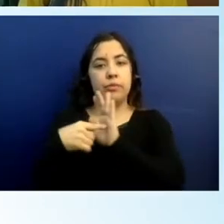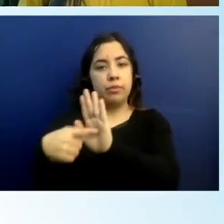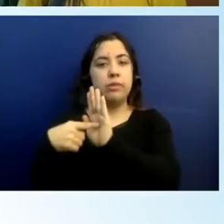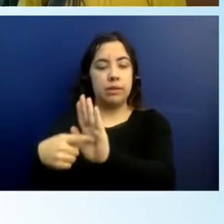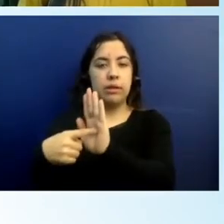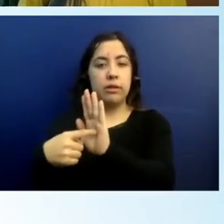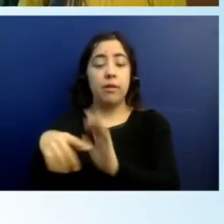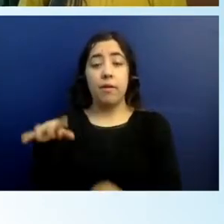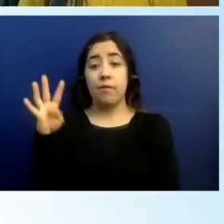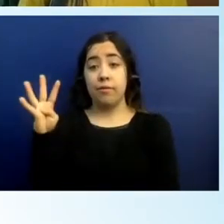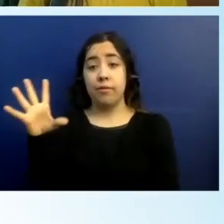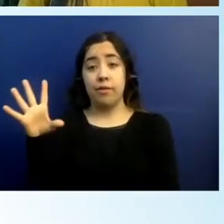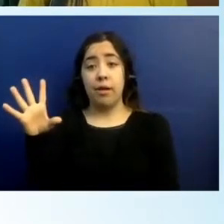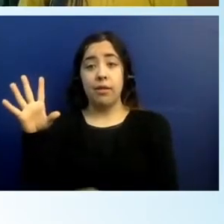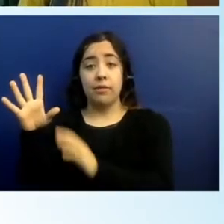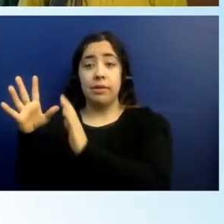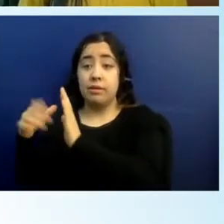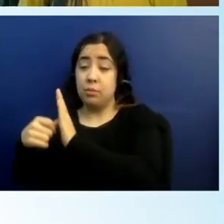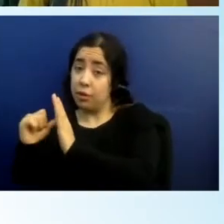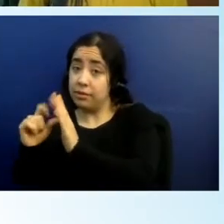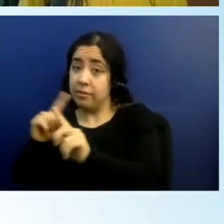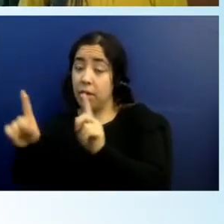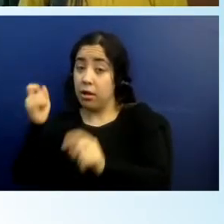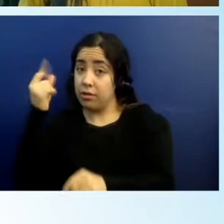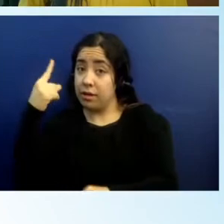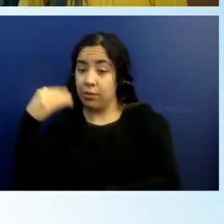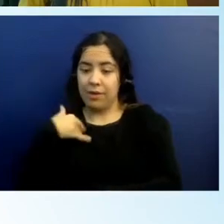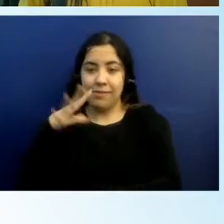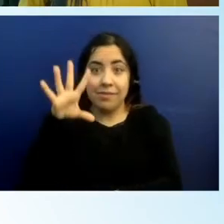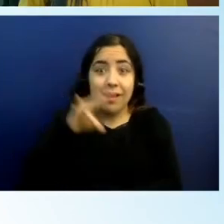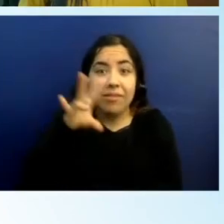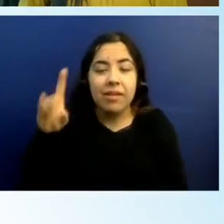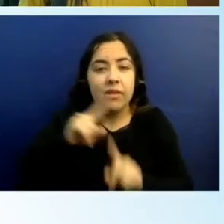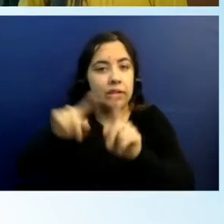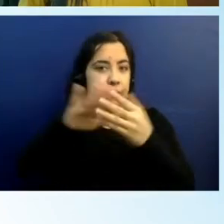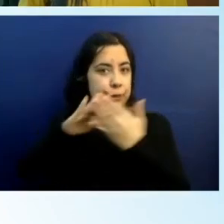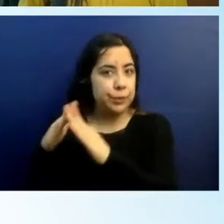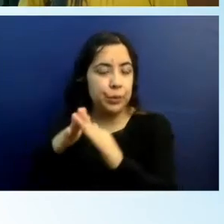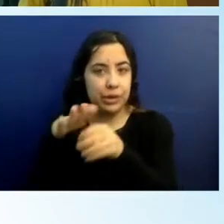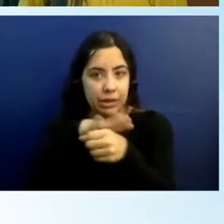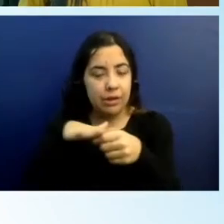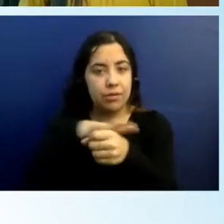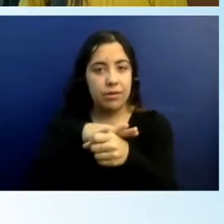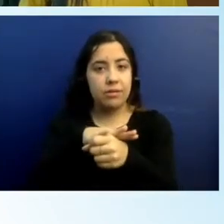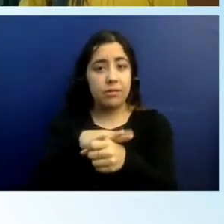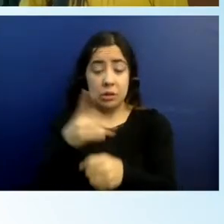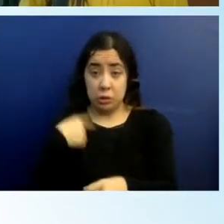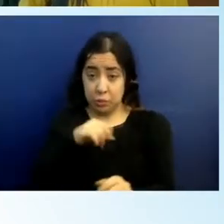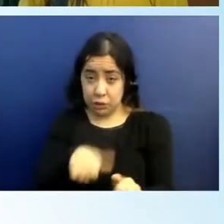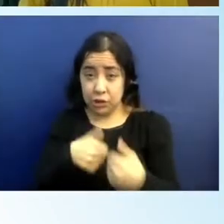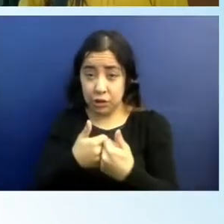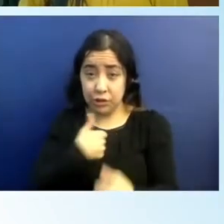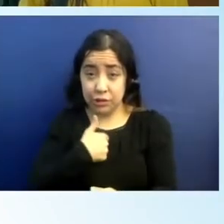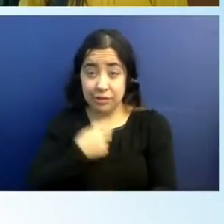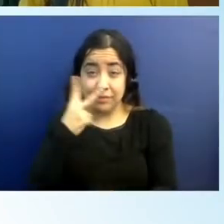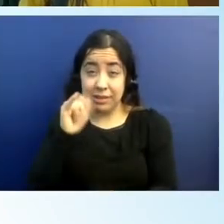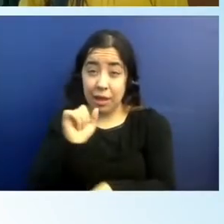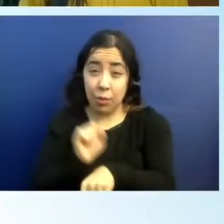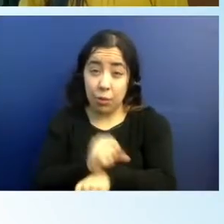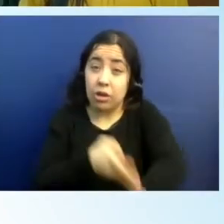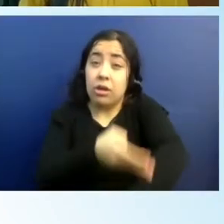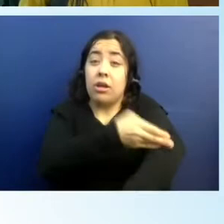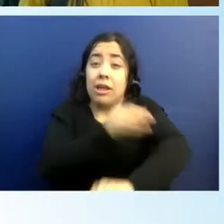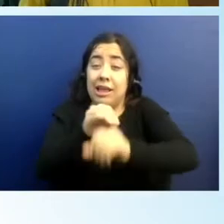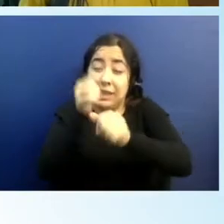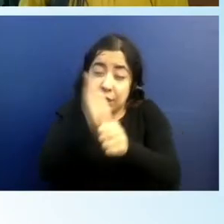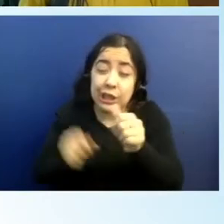have 77 community areas. Can we challenge ourselves to see that work in every one of our neighborhoods? We also